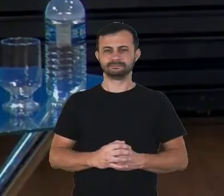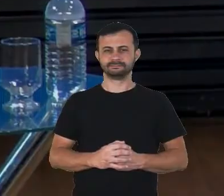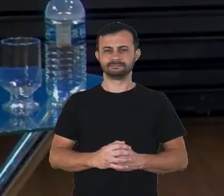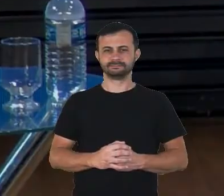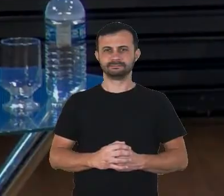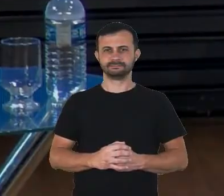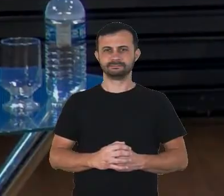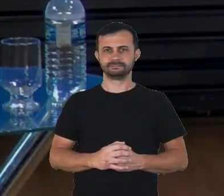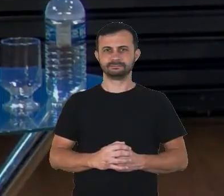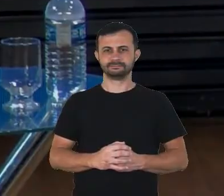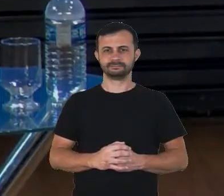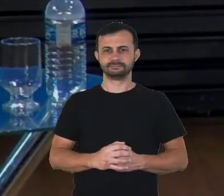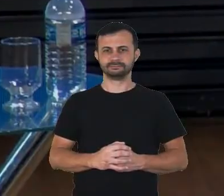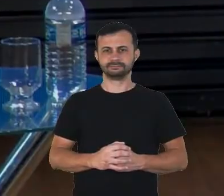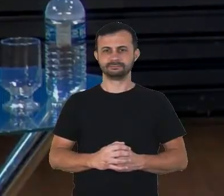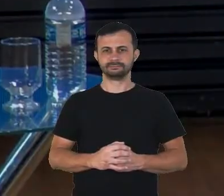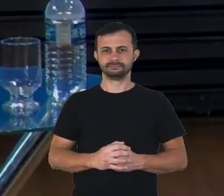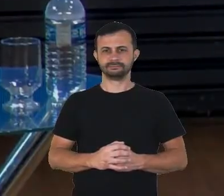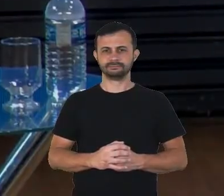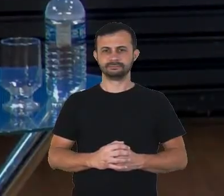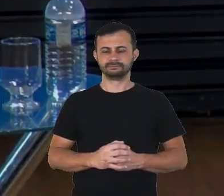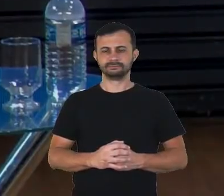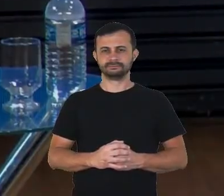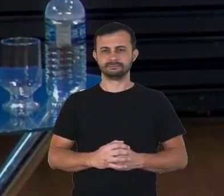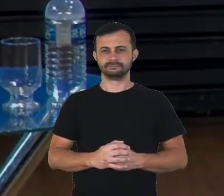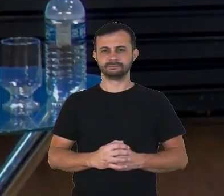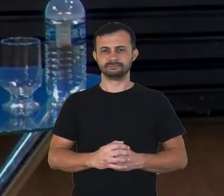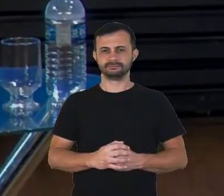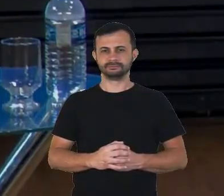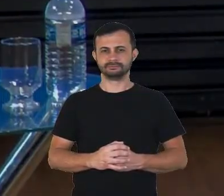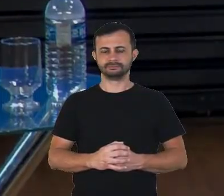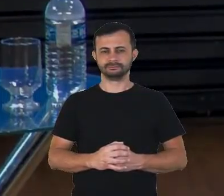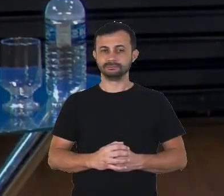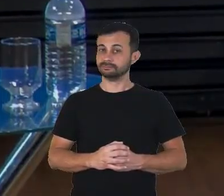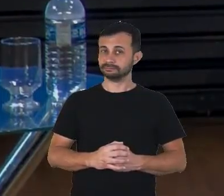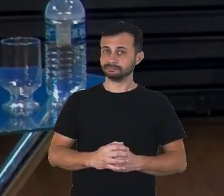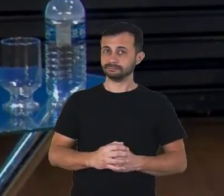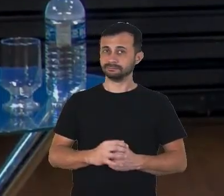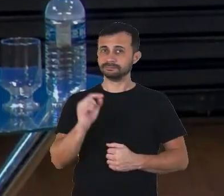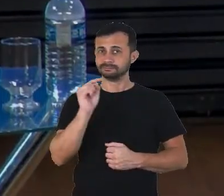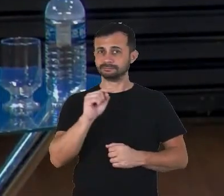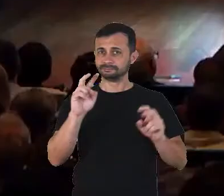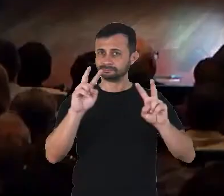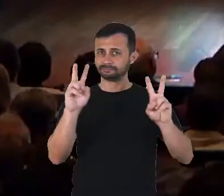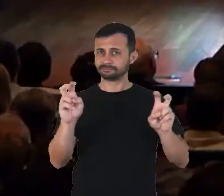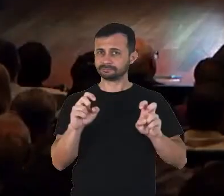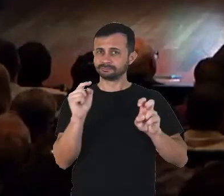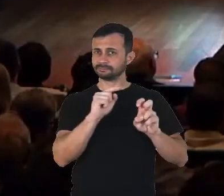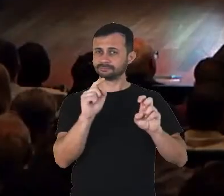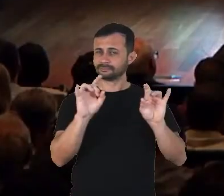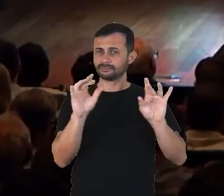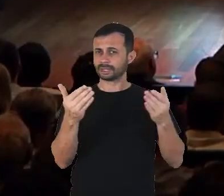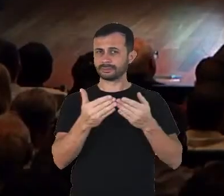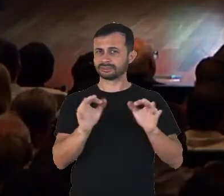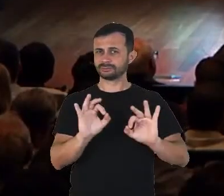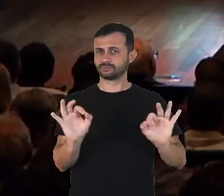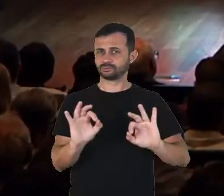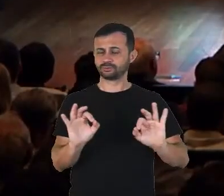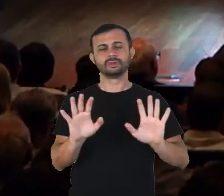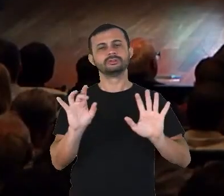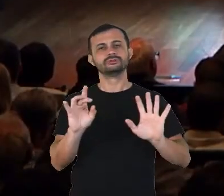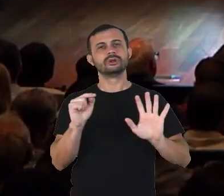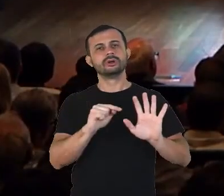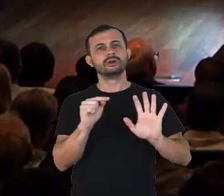Listen, there's nothing specific. Because of the time constraints, I put certain things that